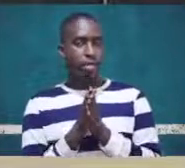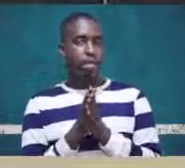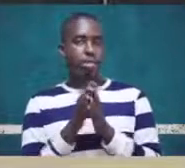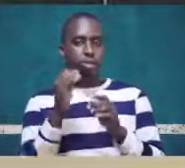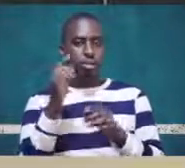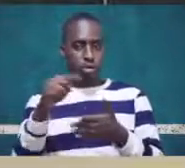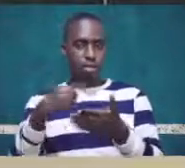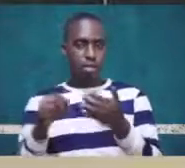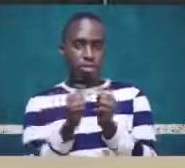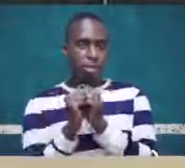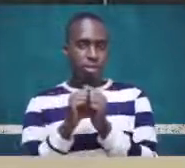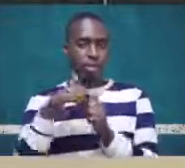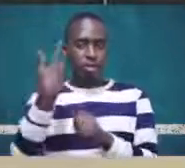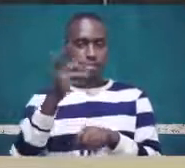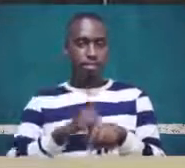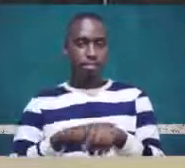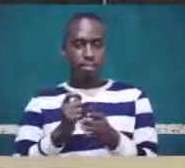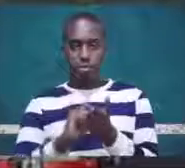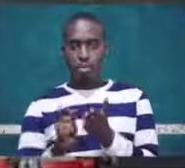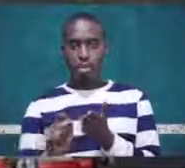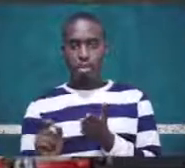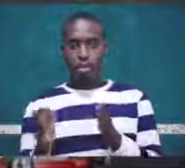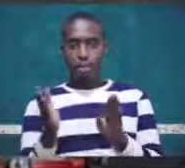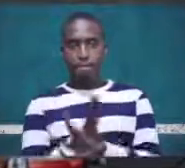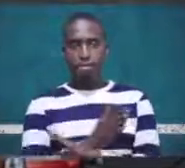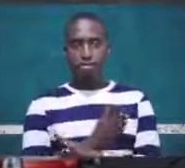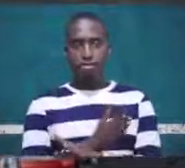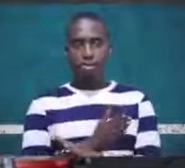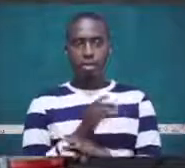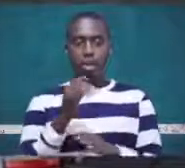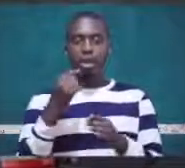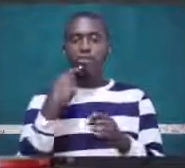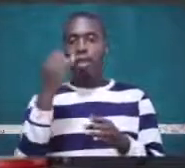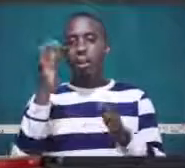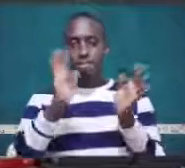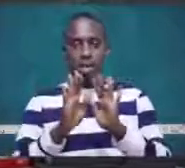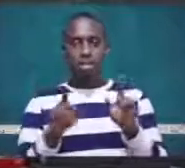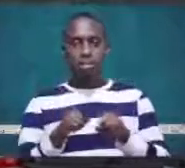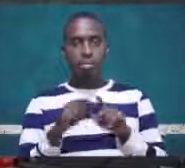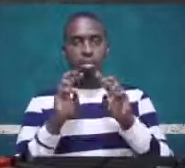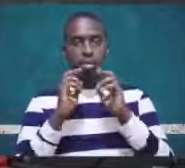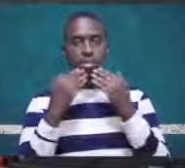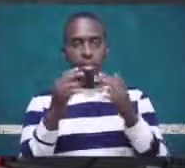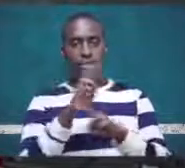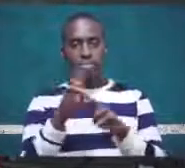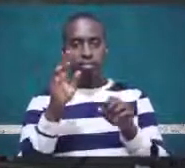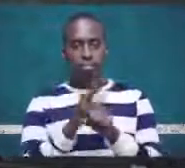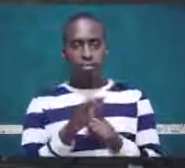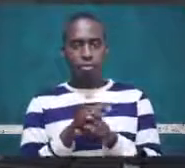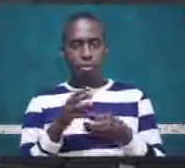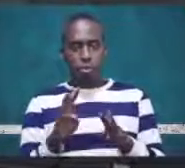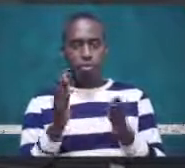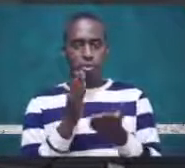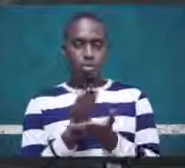together next time. Just to copy it down before I do say bye to you. And I do thank you very much for your hard attention, the way